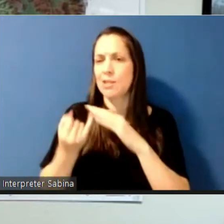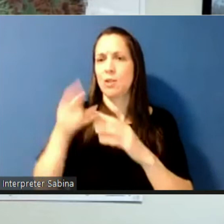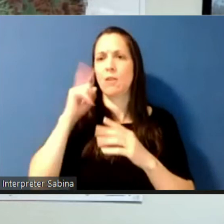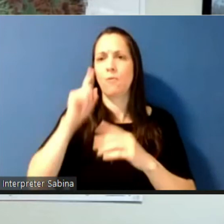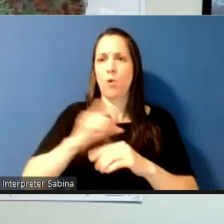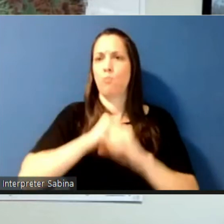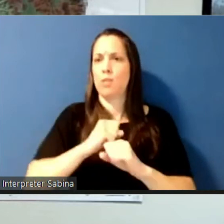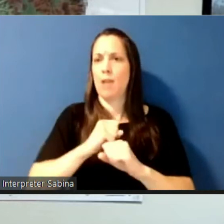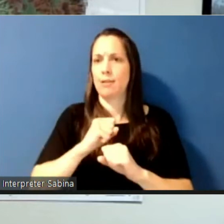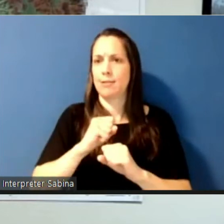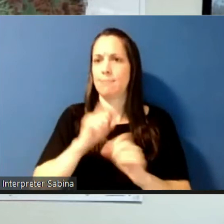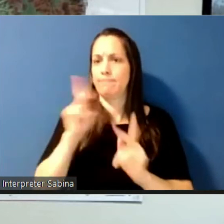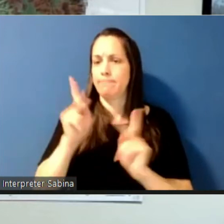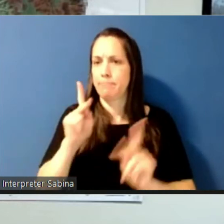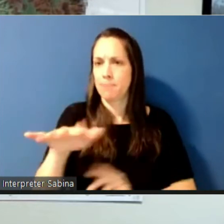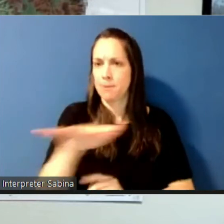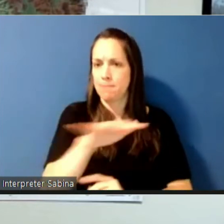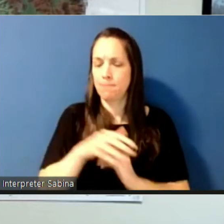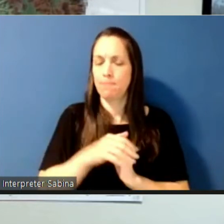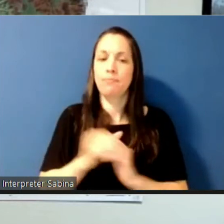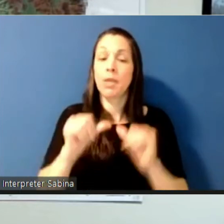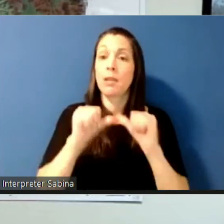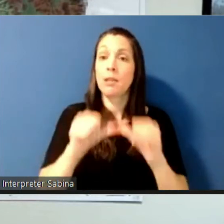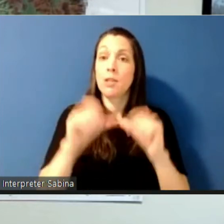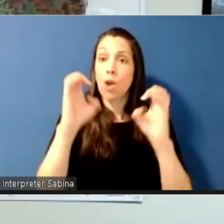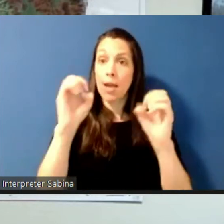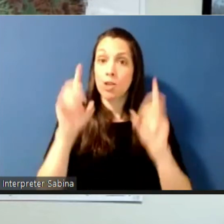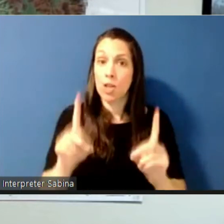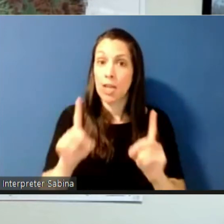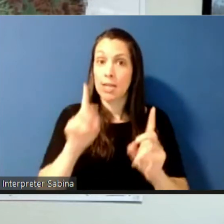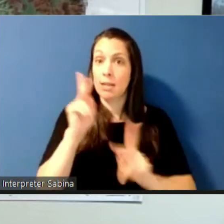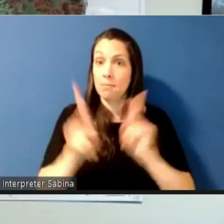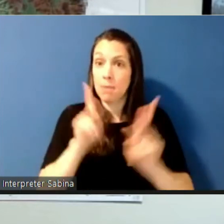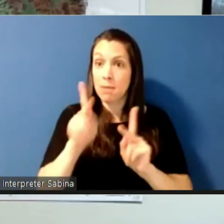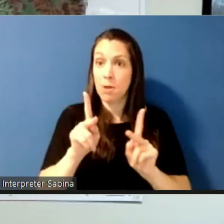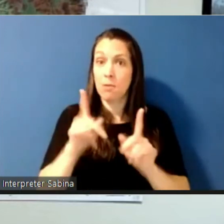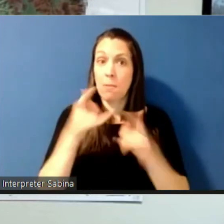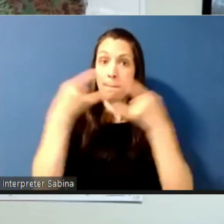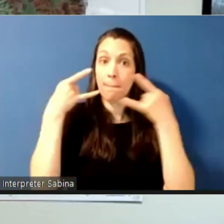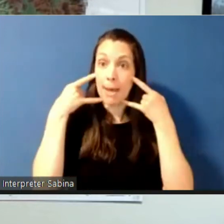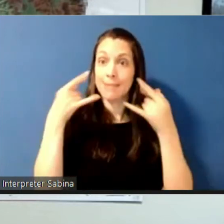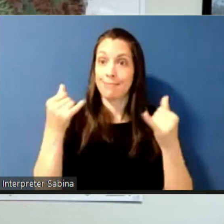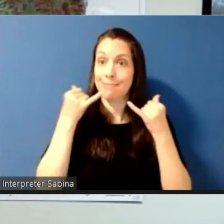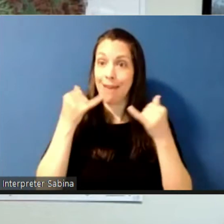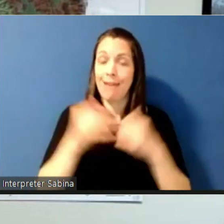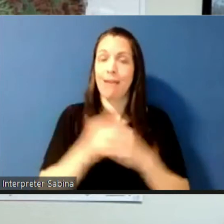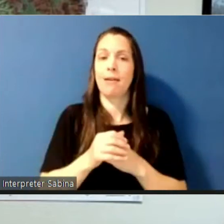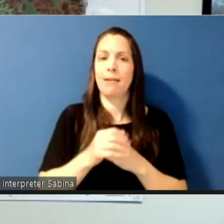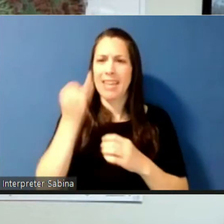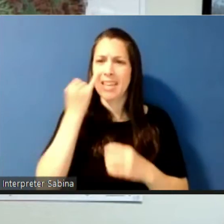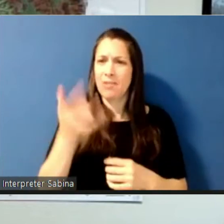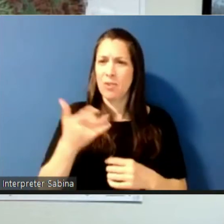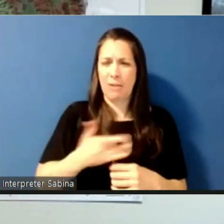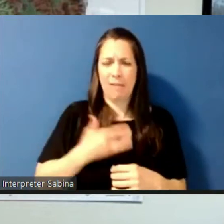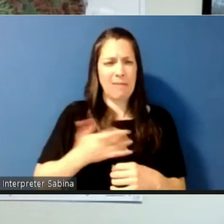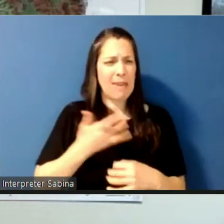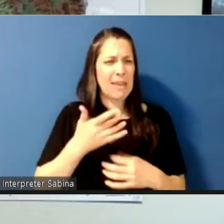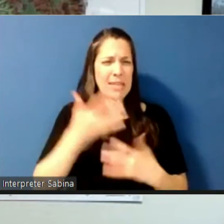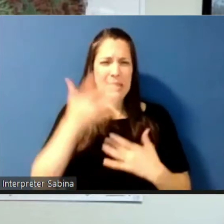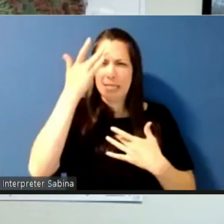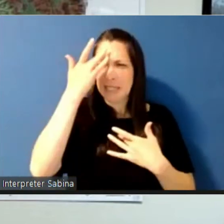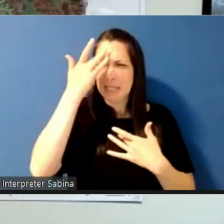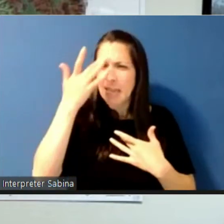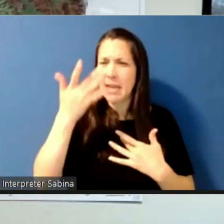We need to continue to educate to keep masks on, and if symptoms, don't travel, don't socialize,